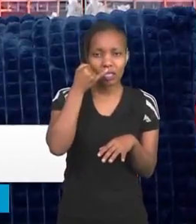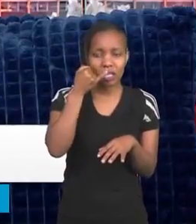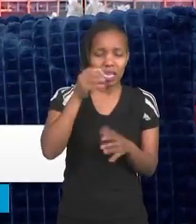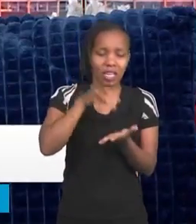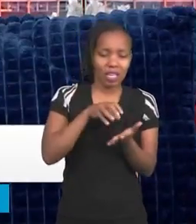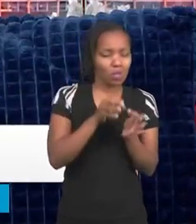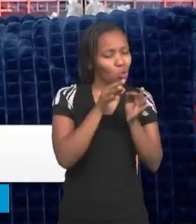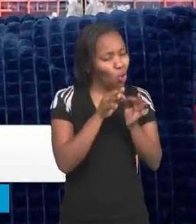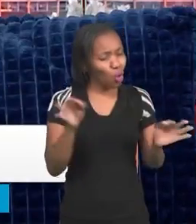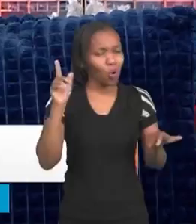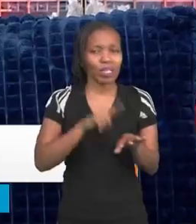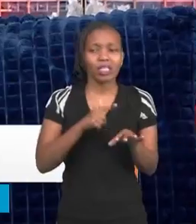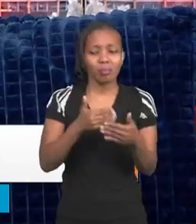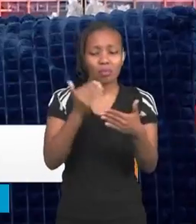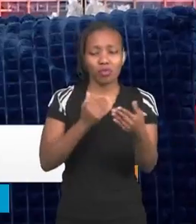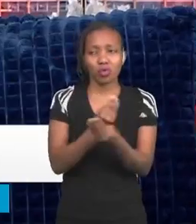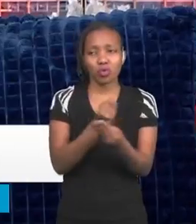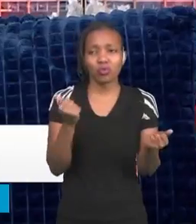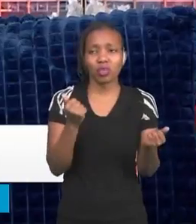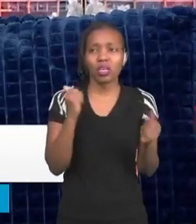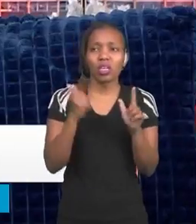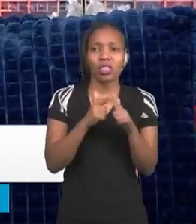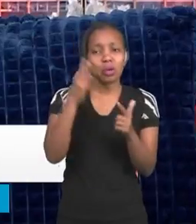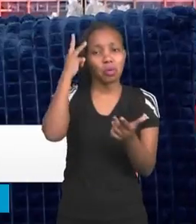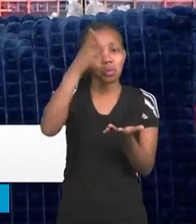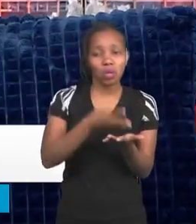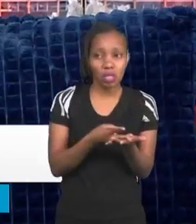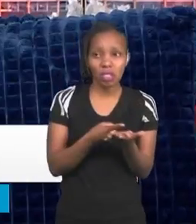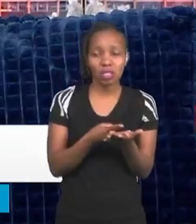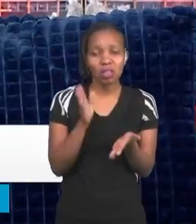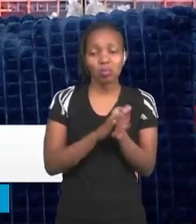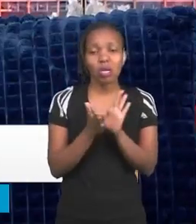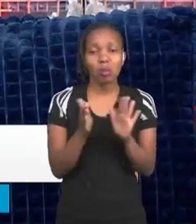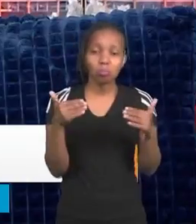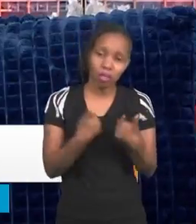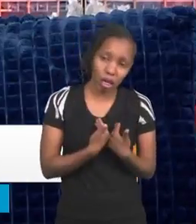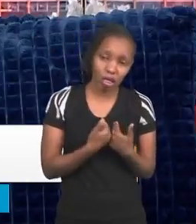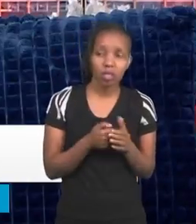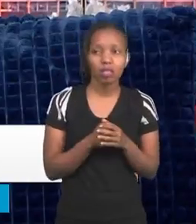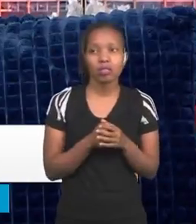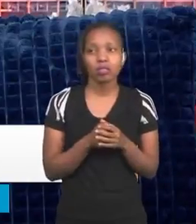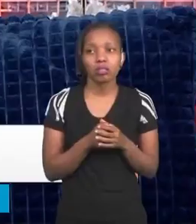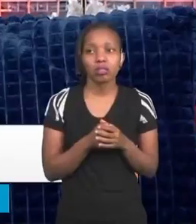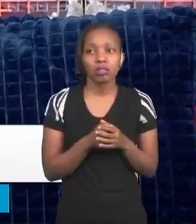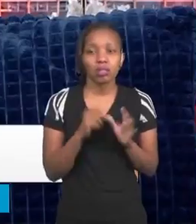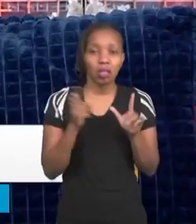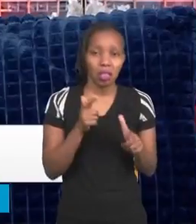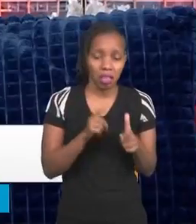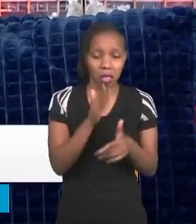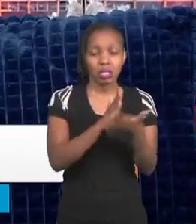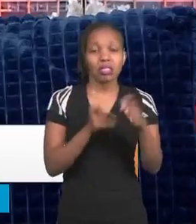Until probably even the witnesses get tired, mm-hmm. maybe along the way they get